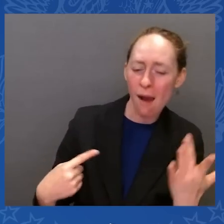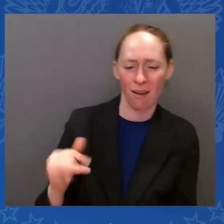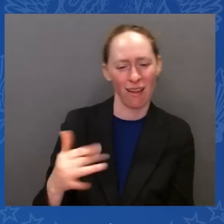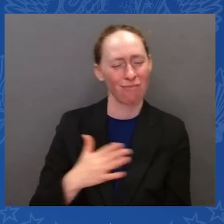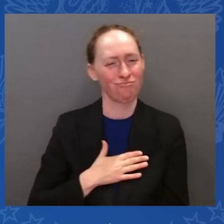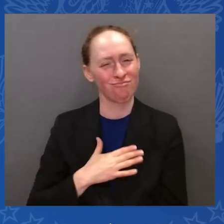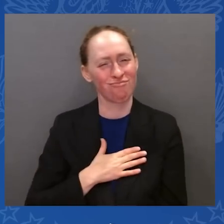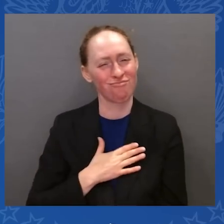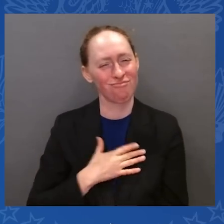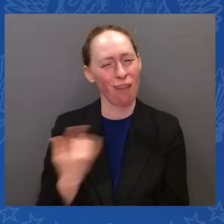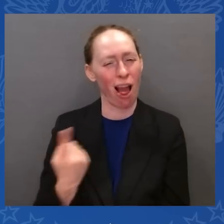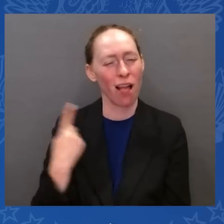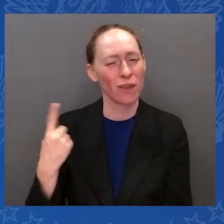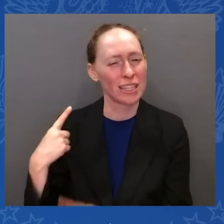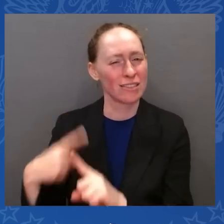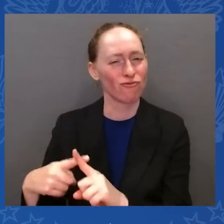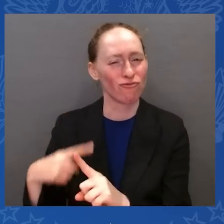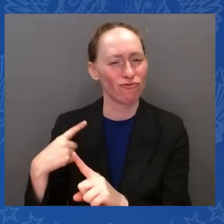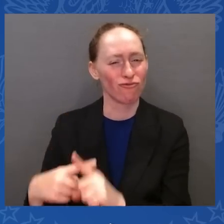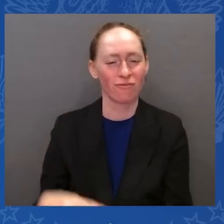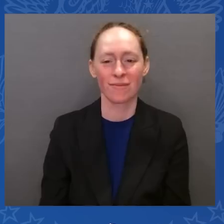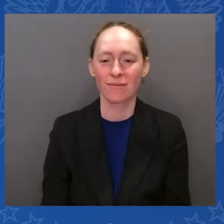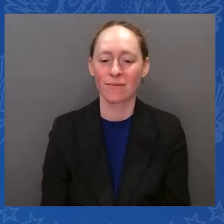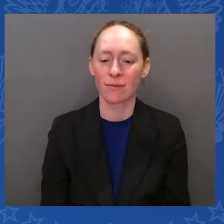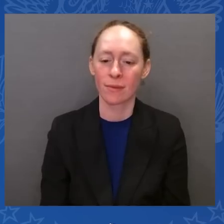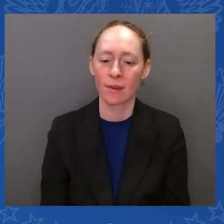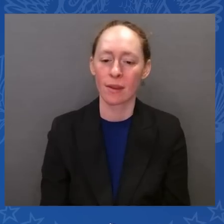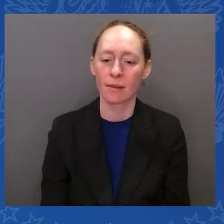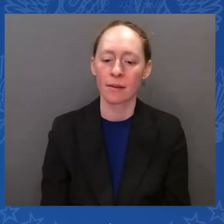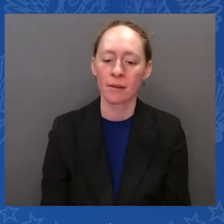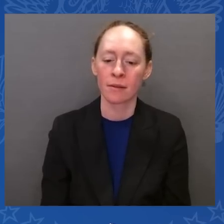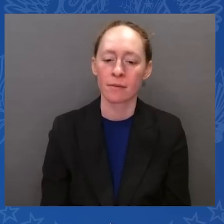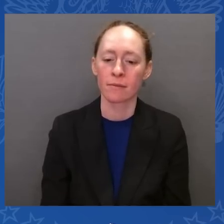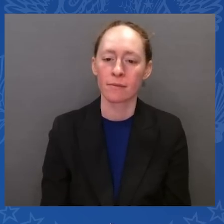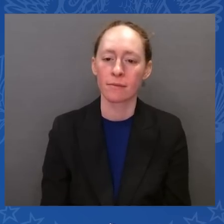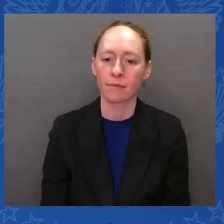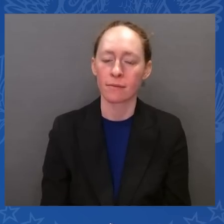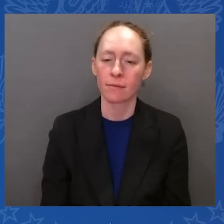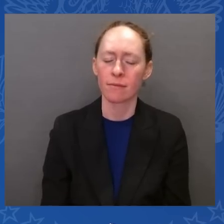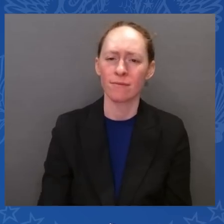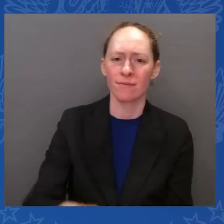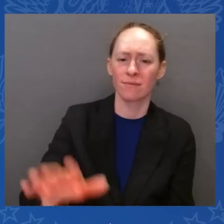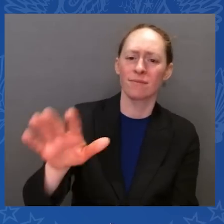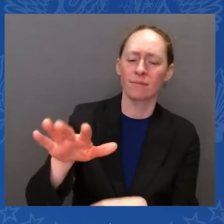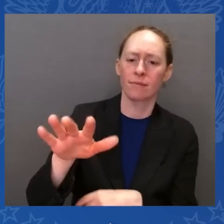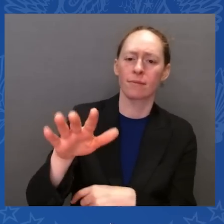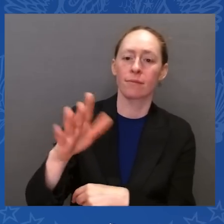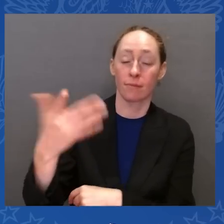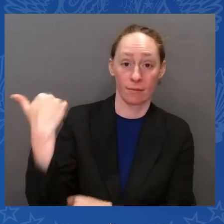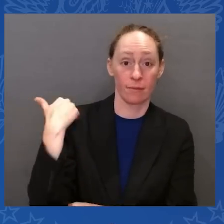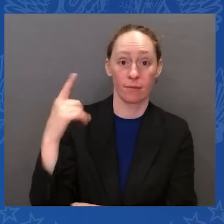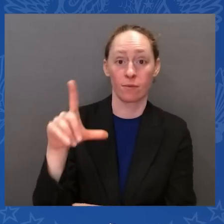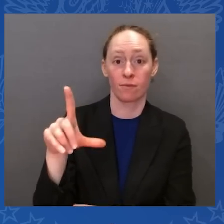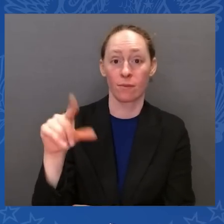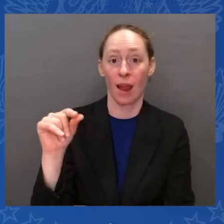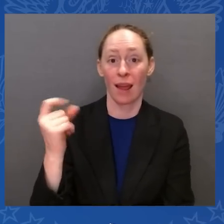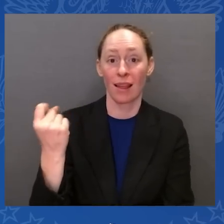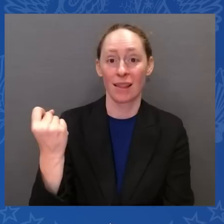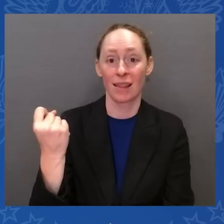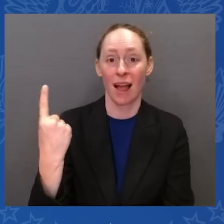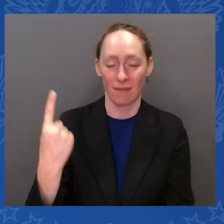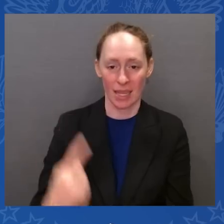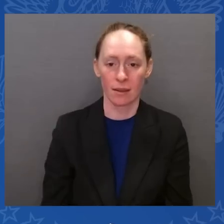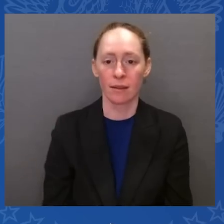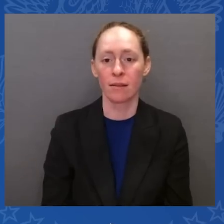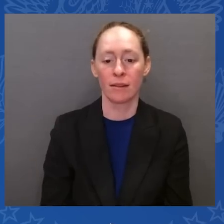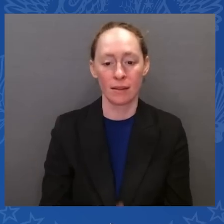morning? More, Why? because I'm a born optimist. Mr. President, was it a mistake under the Obama administration when you were